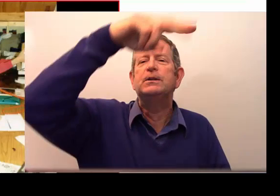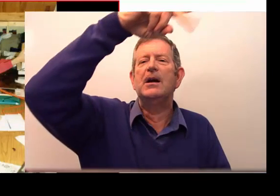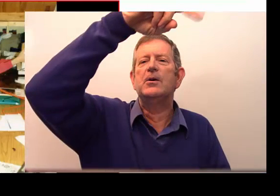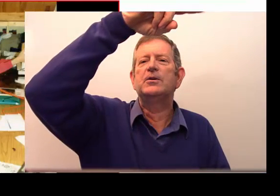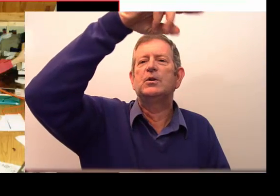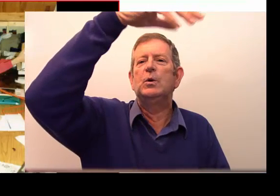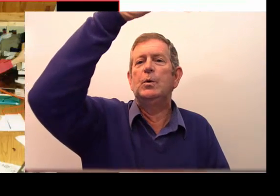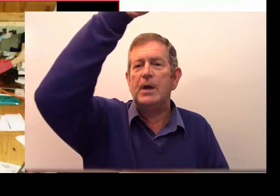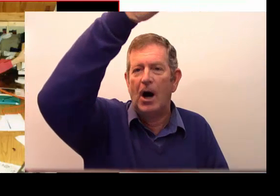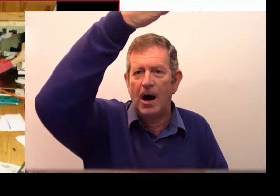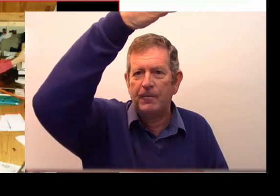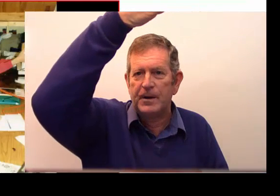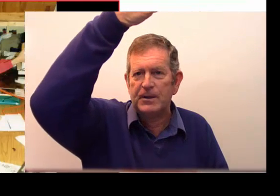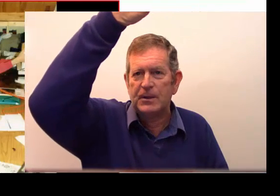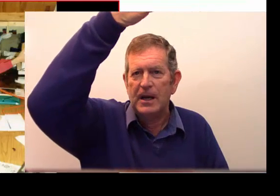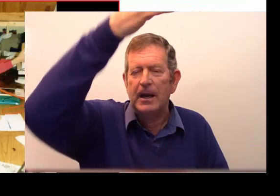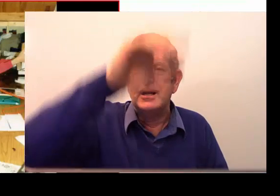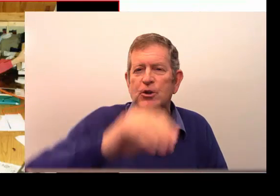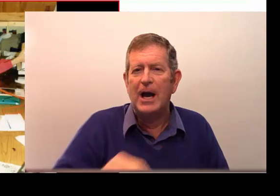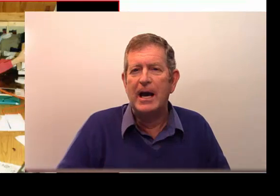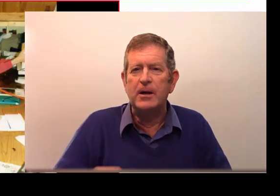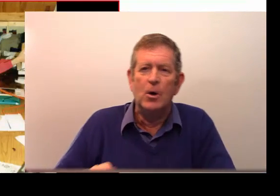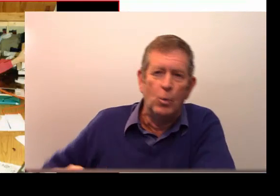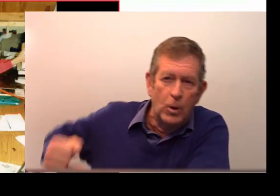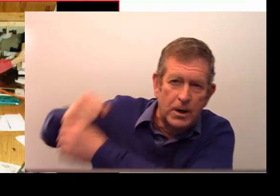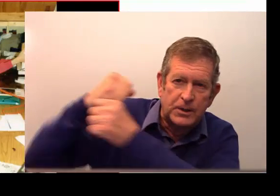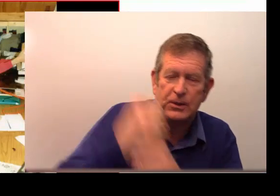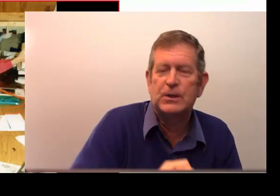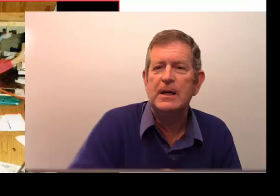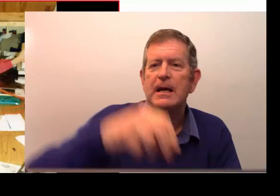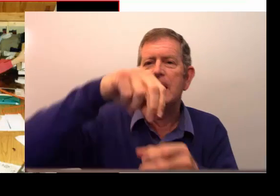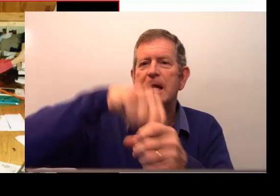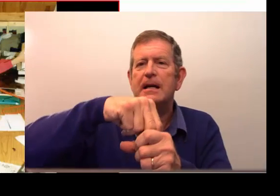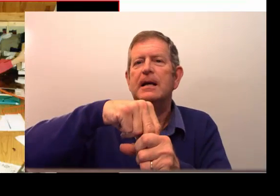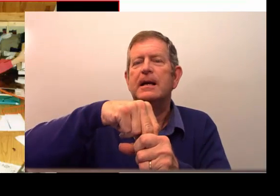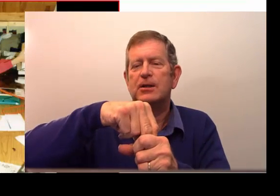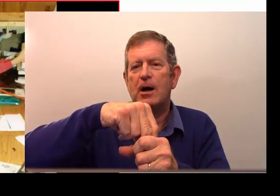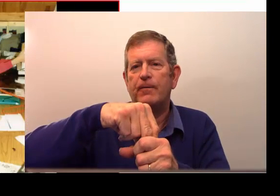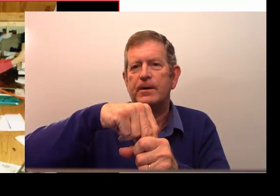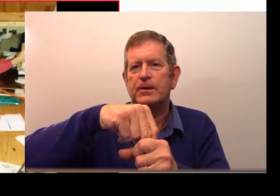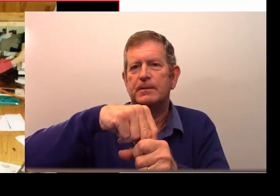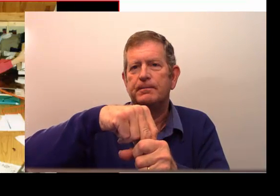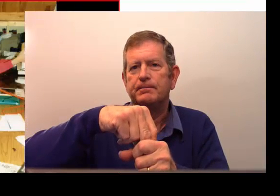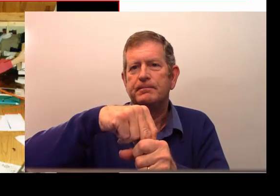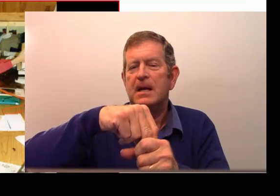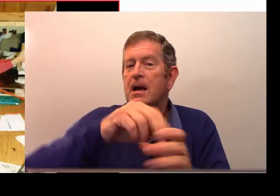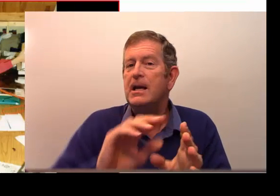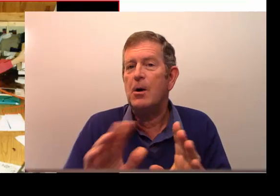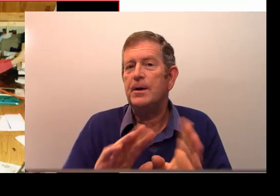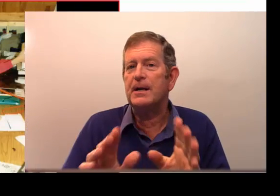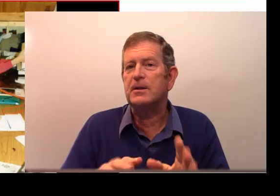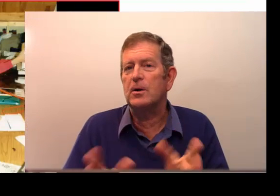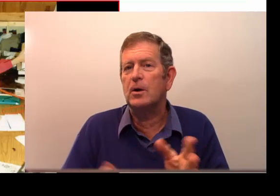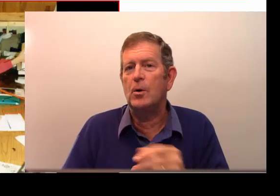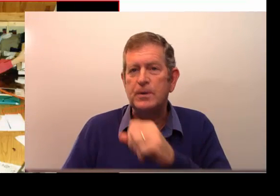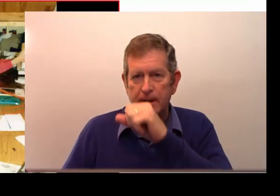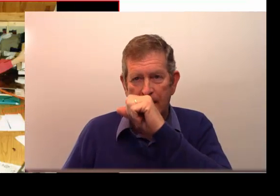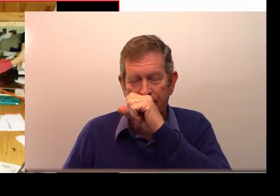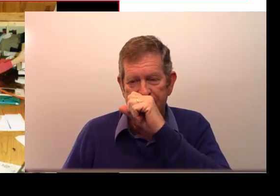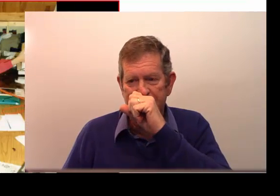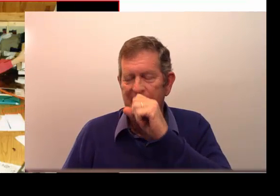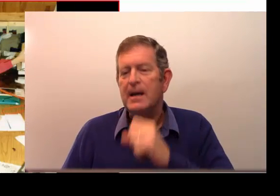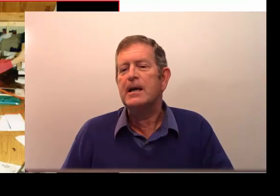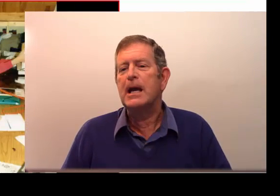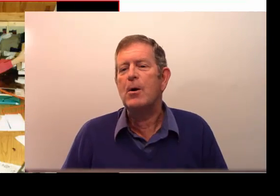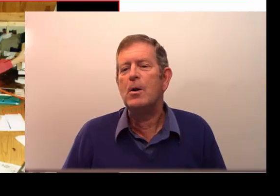goes upstairs to the office, and John works in his office. Carol doesn't go to